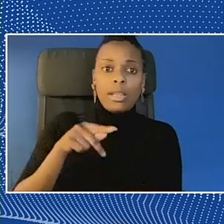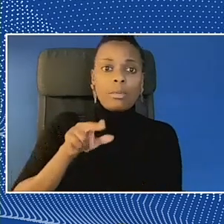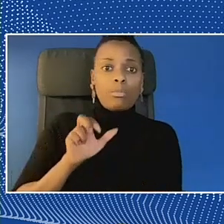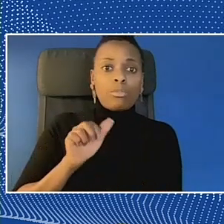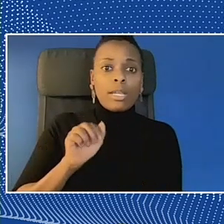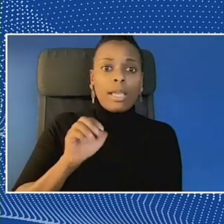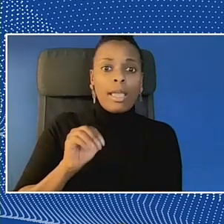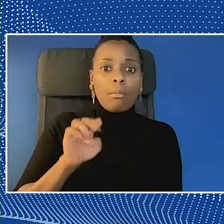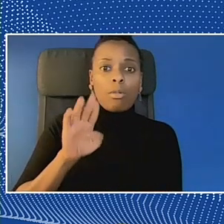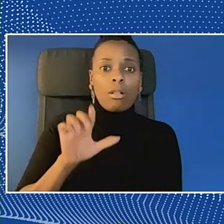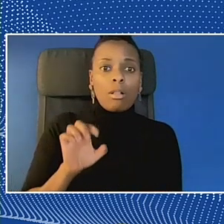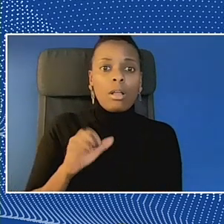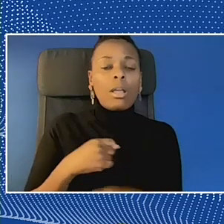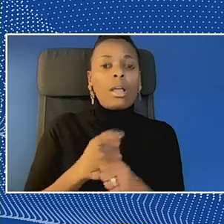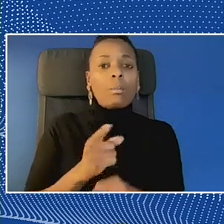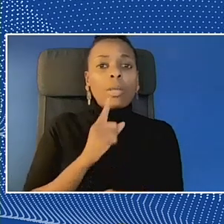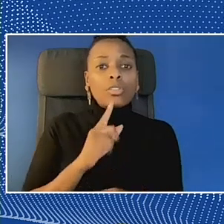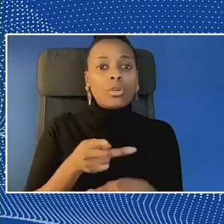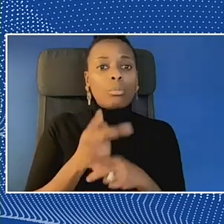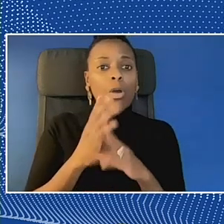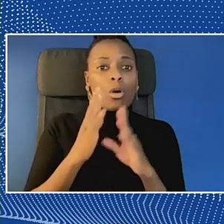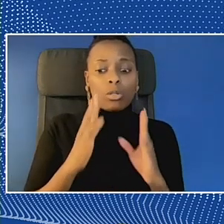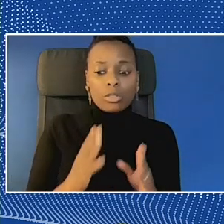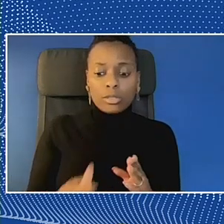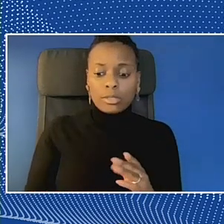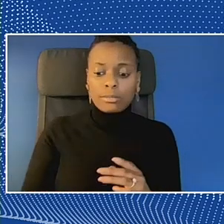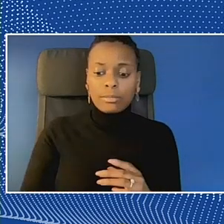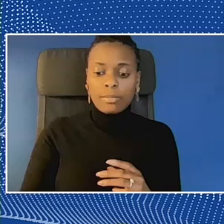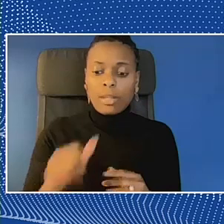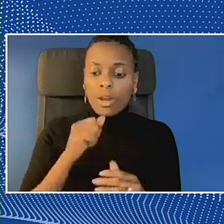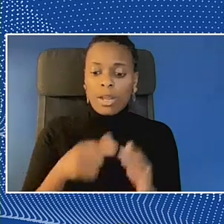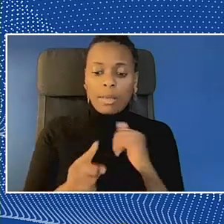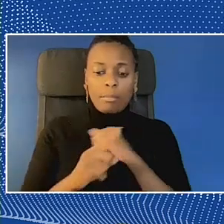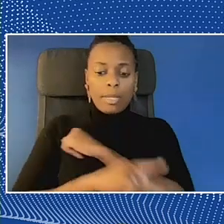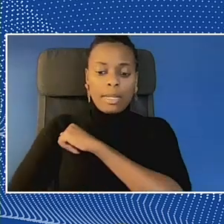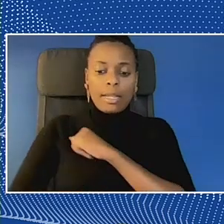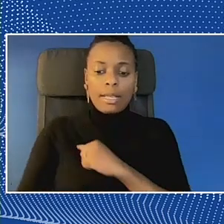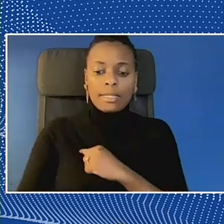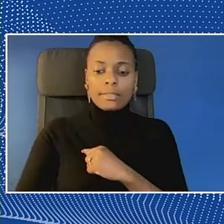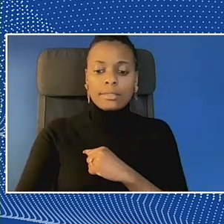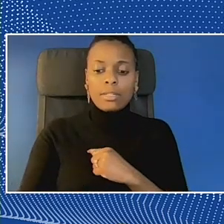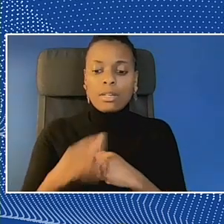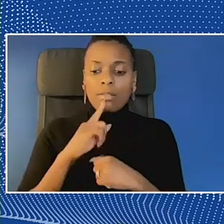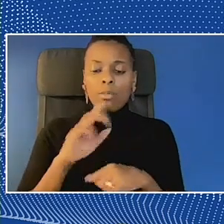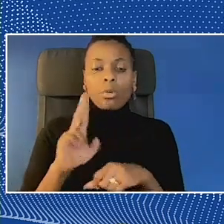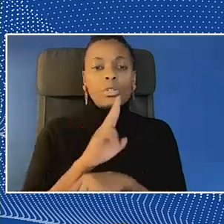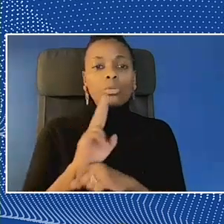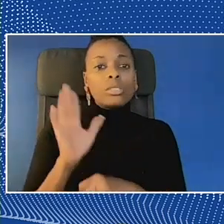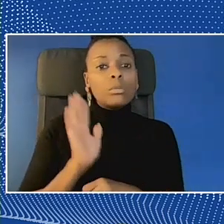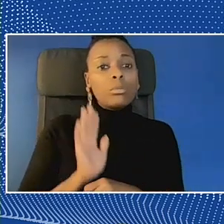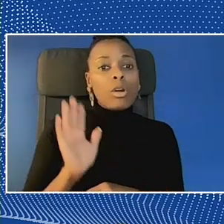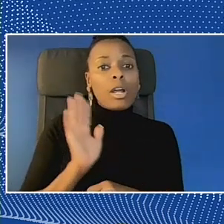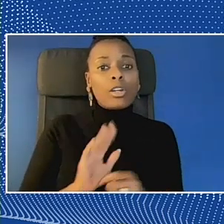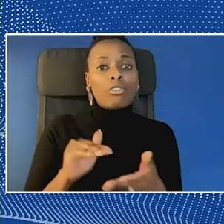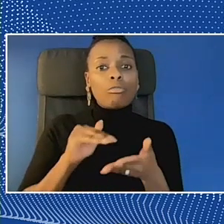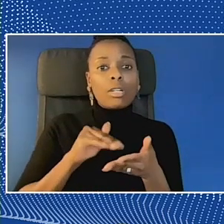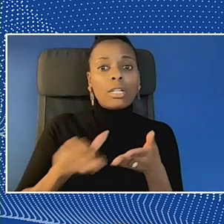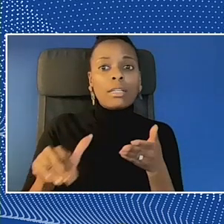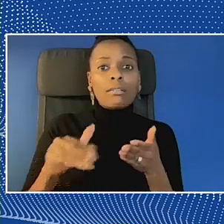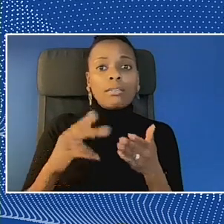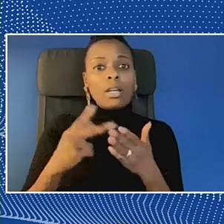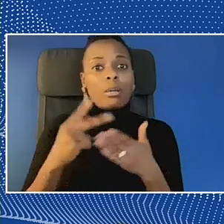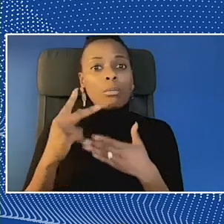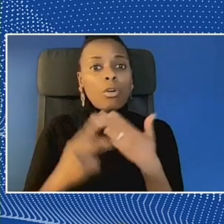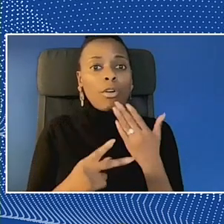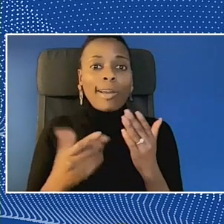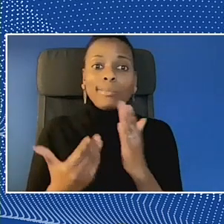everything it can to make sure that borrowers are not penalized for using prior relief programs, if that's Fresh Start, if that's